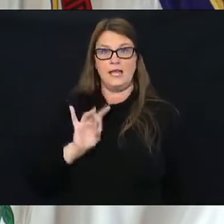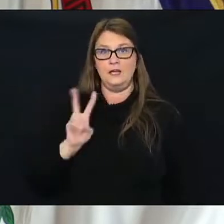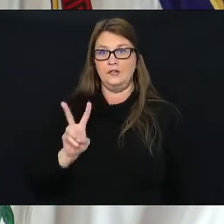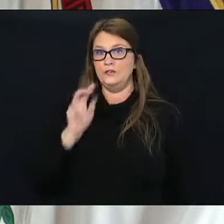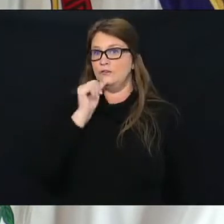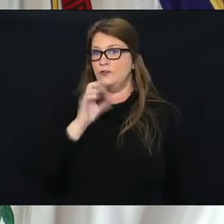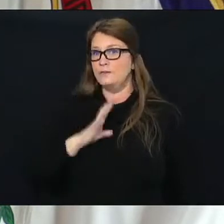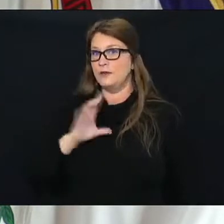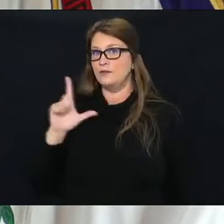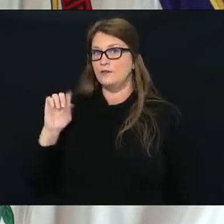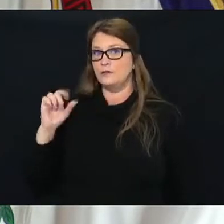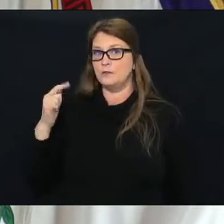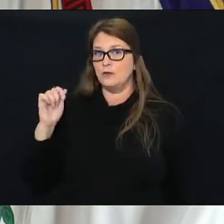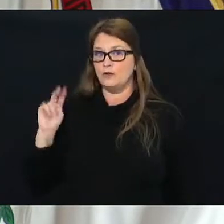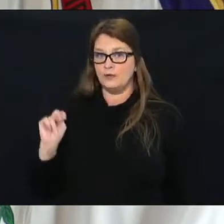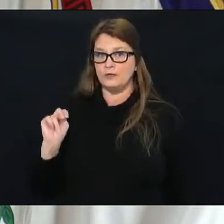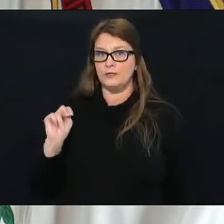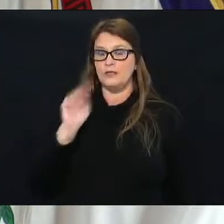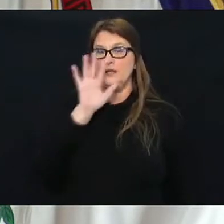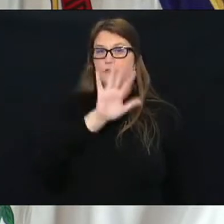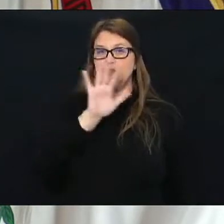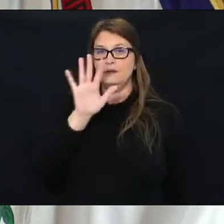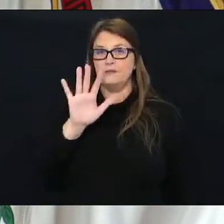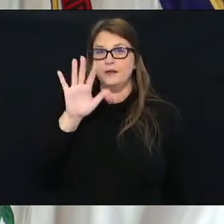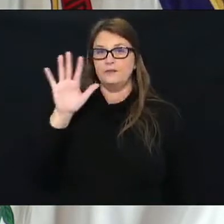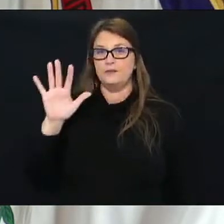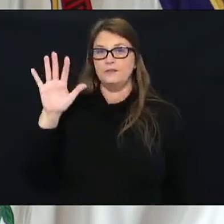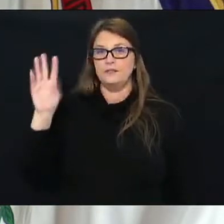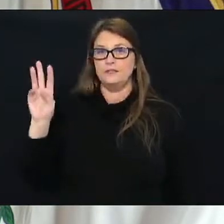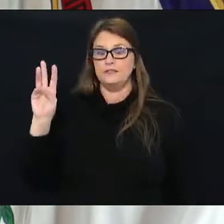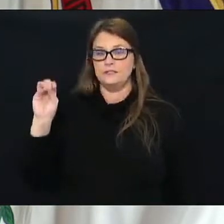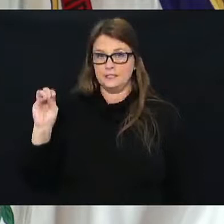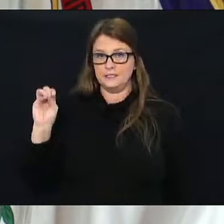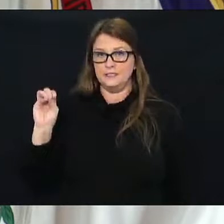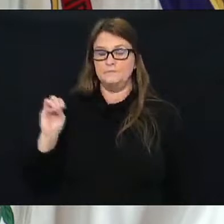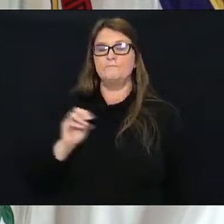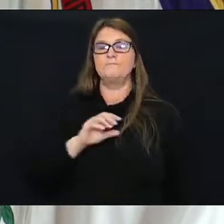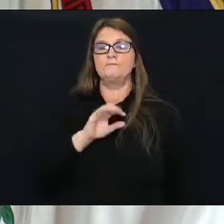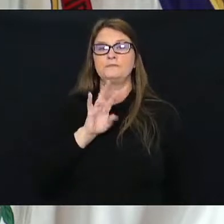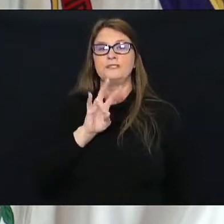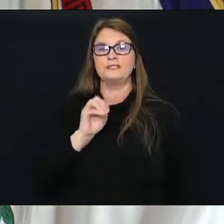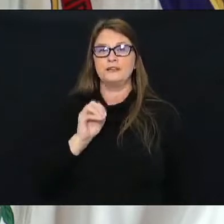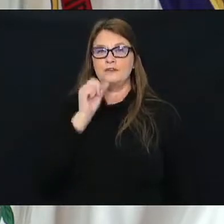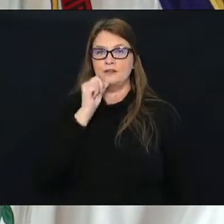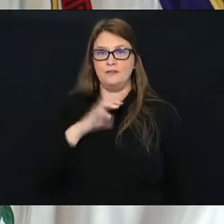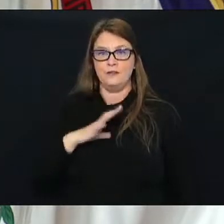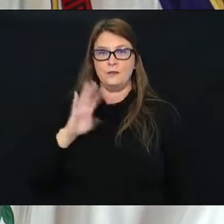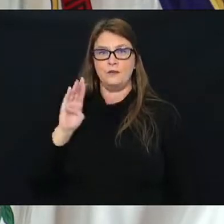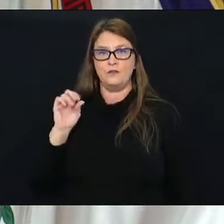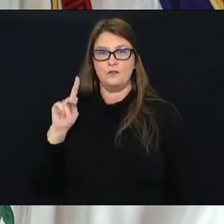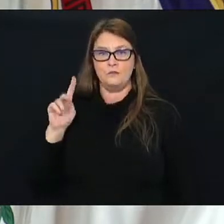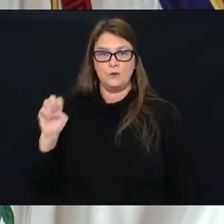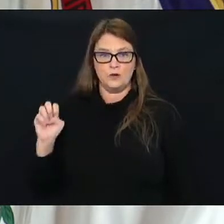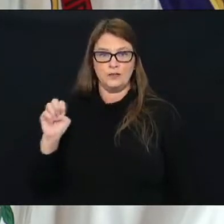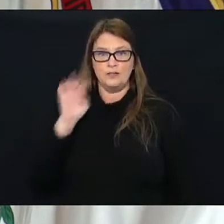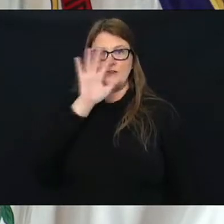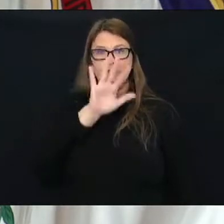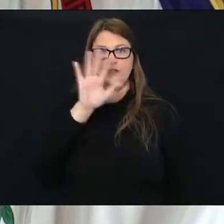82-year-old female from Logan County. The 5,560th death, a 70-year-old female from Brooke County.